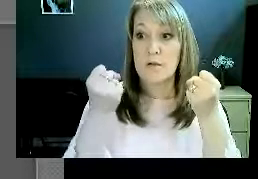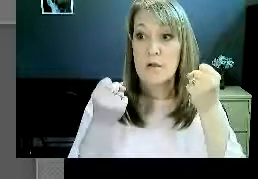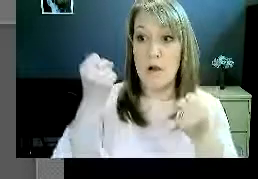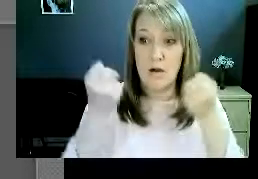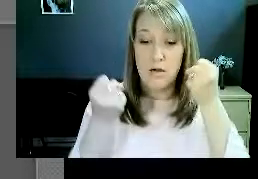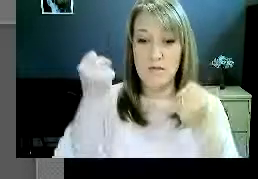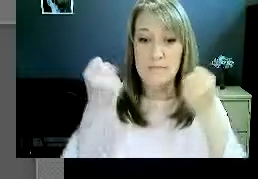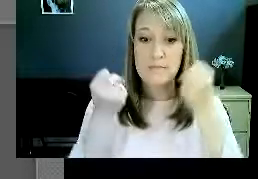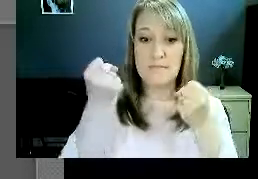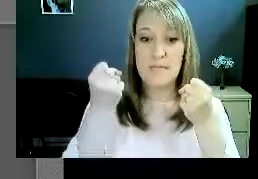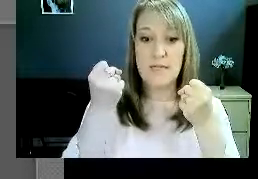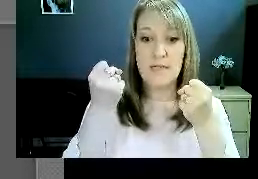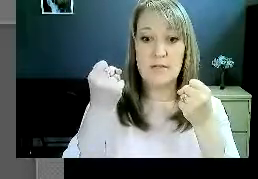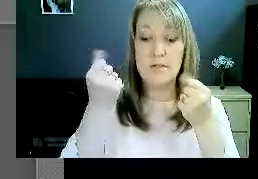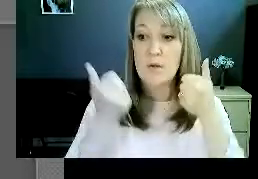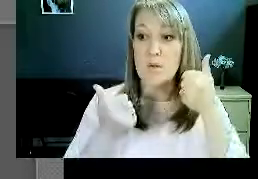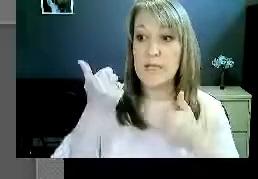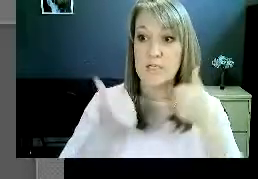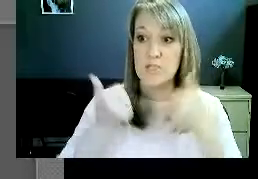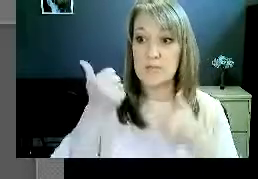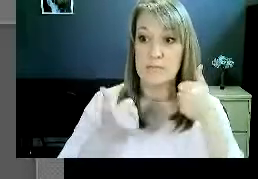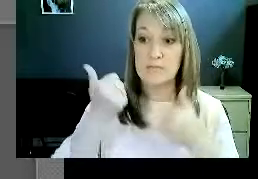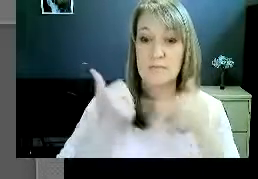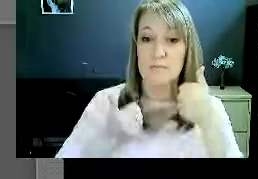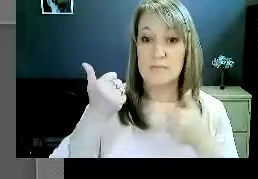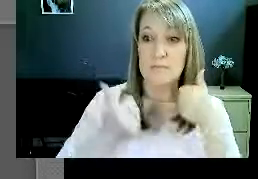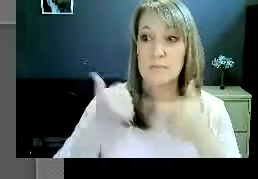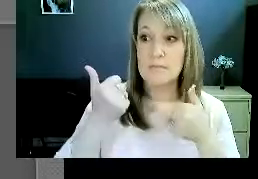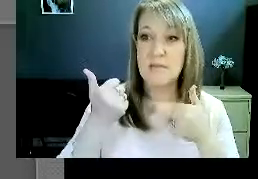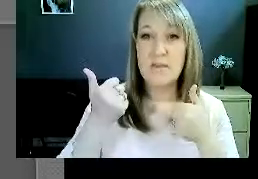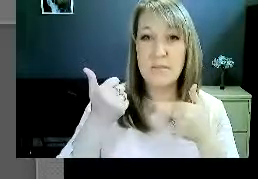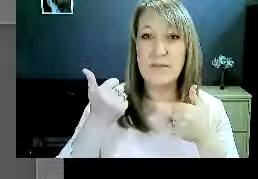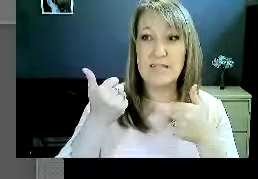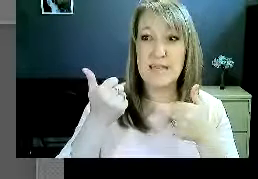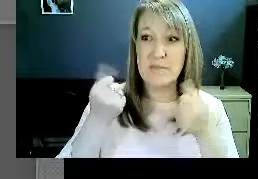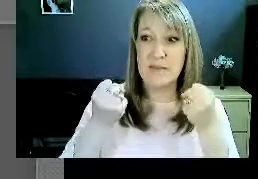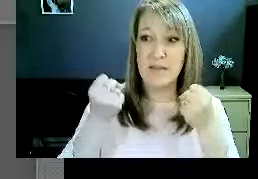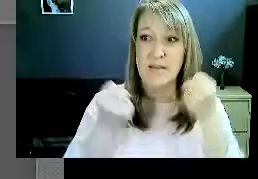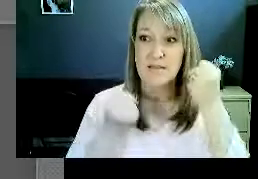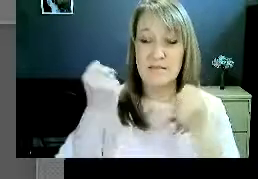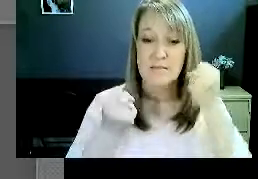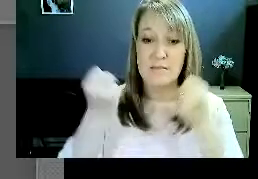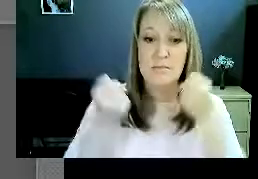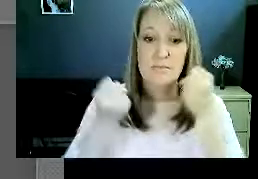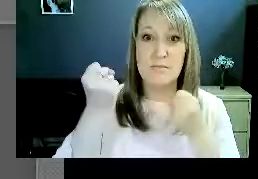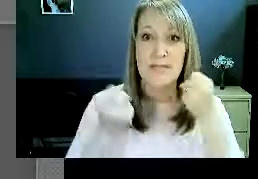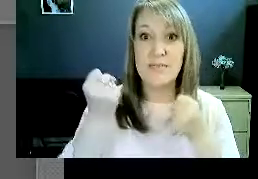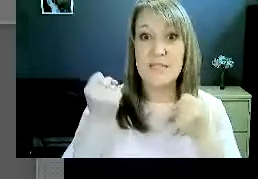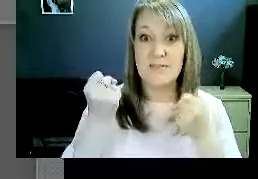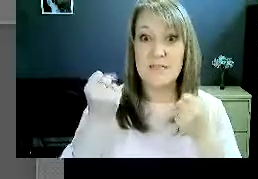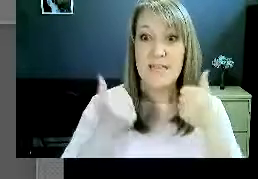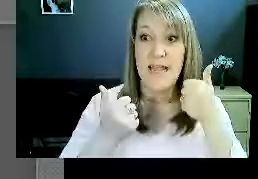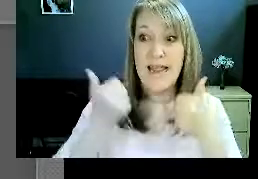here's car and here's which. They look about the same, don't they? But